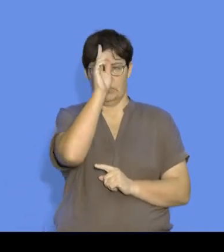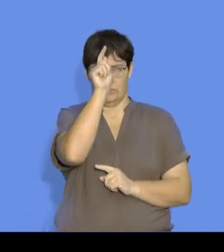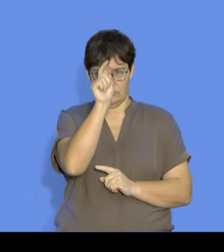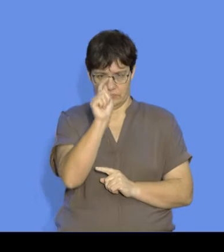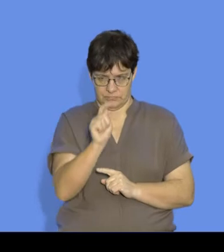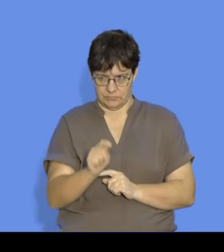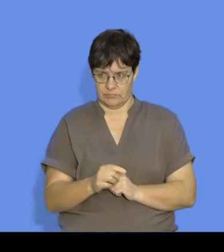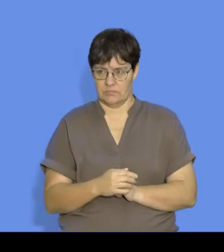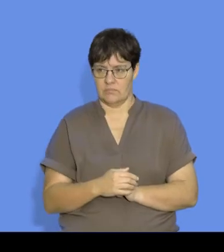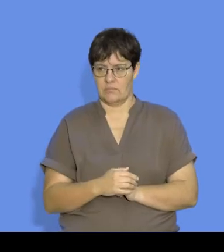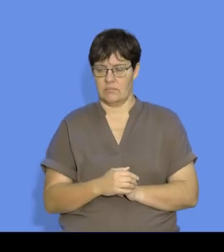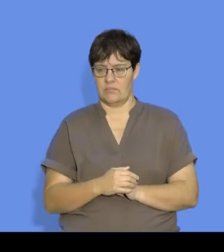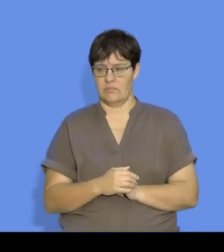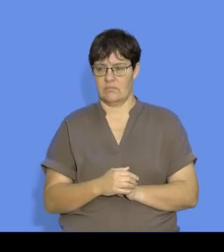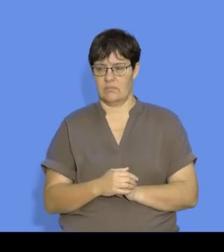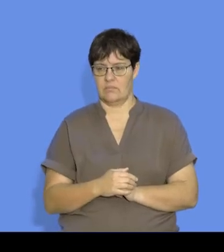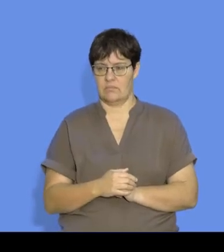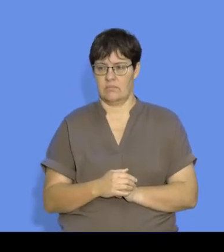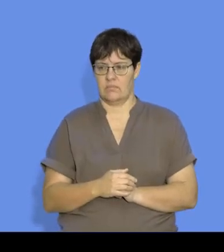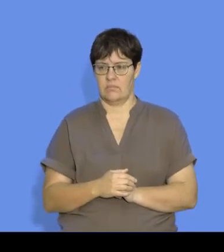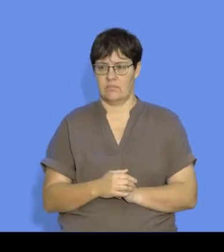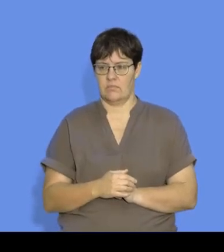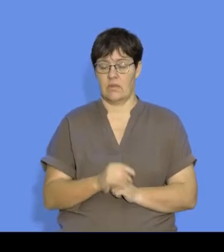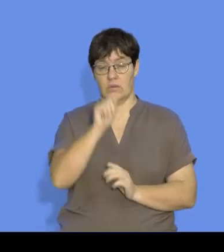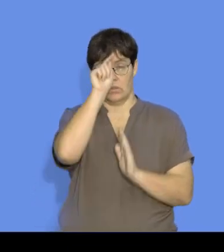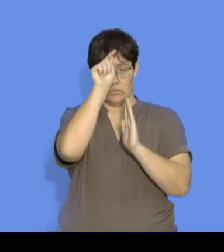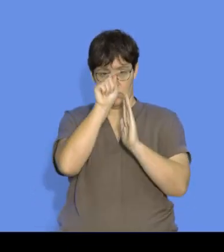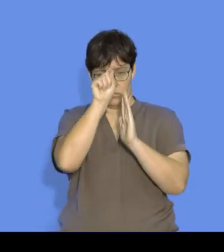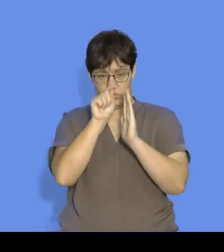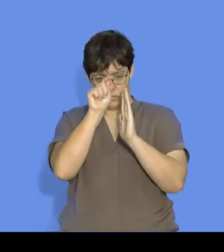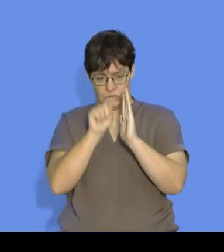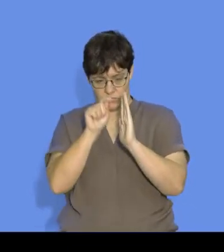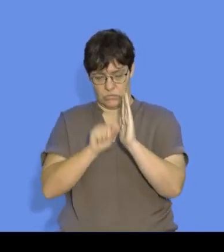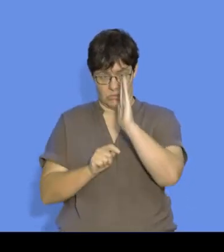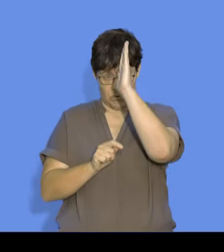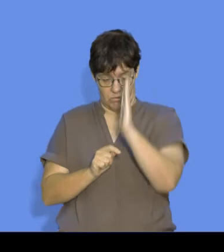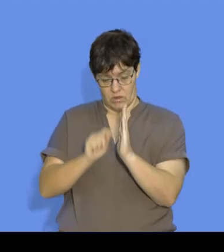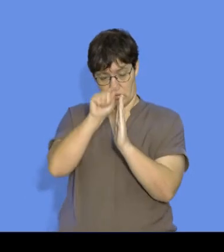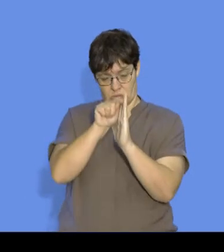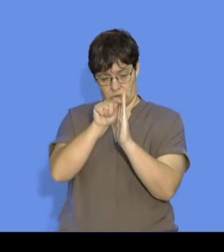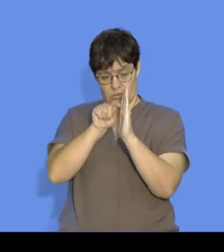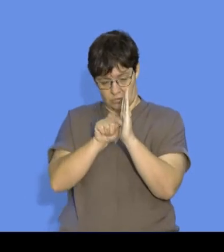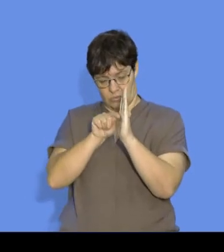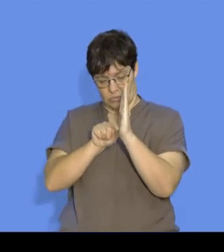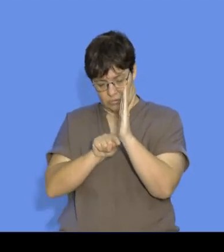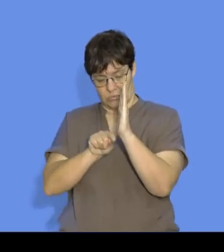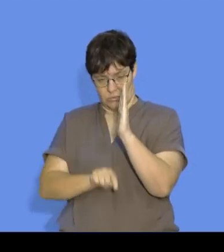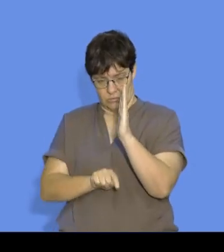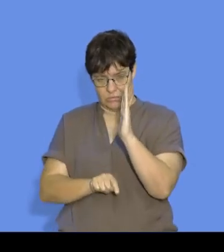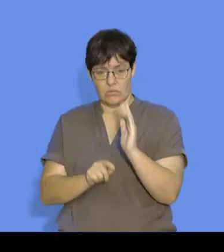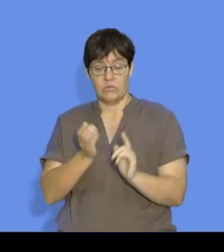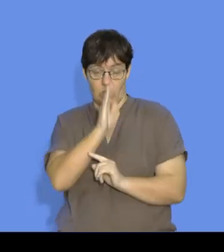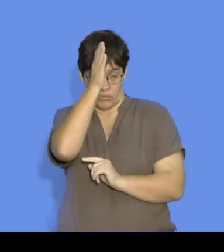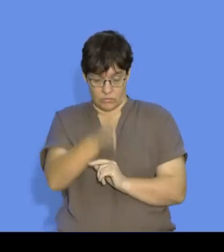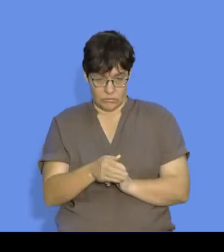you're going to draw a vertical line, dotted line that is going down that way to indicate the vertical